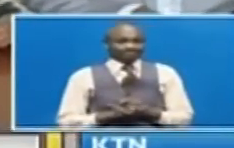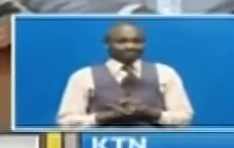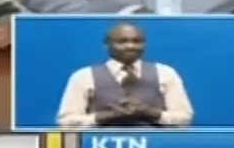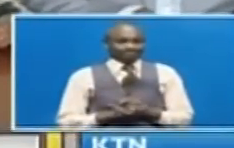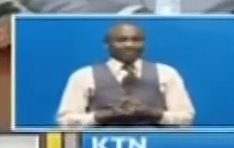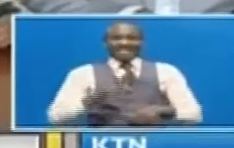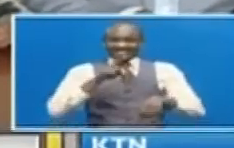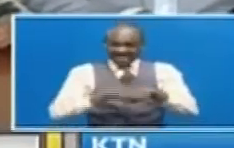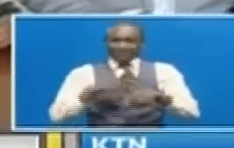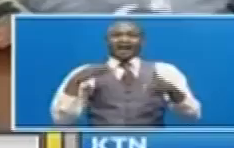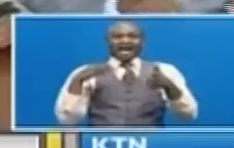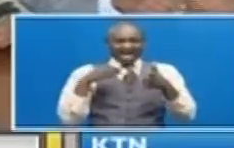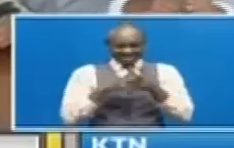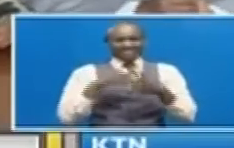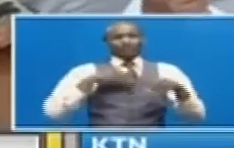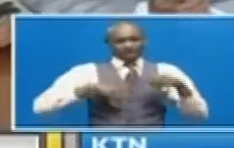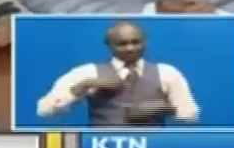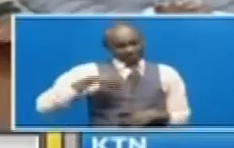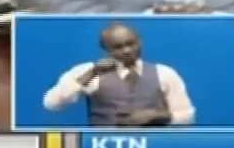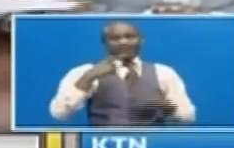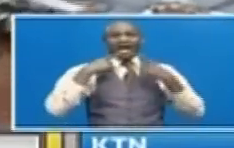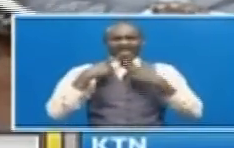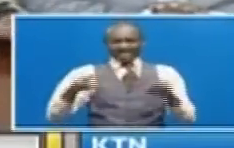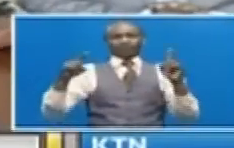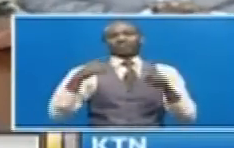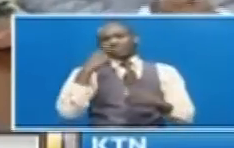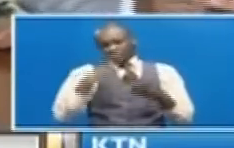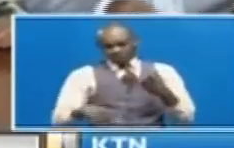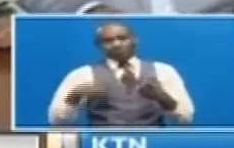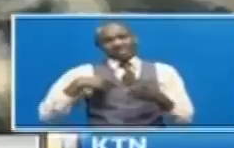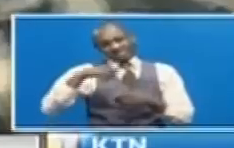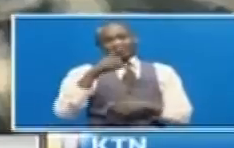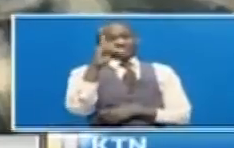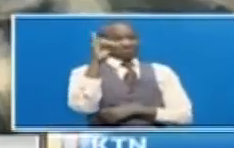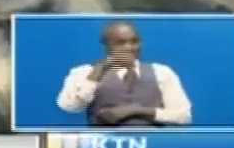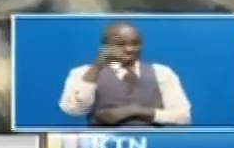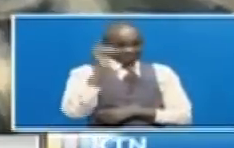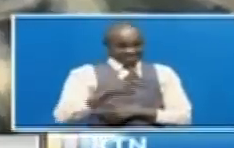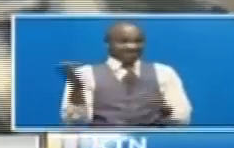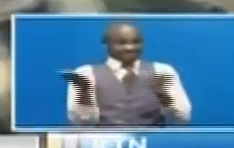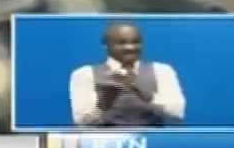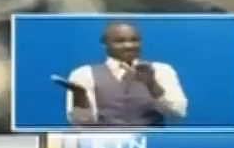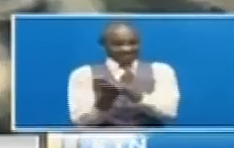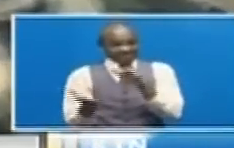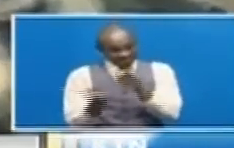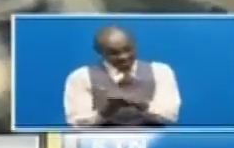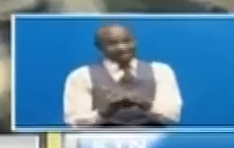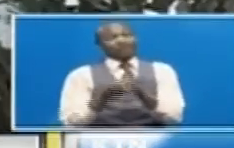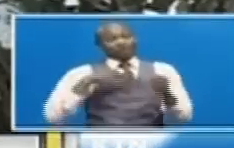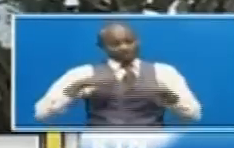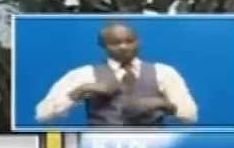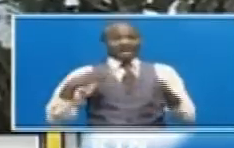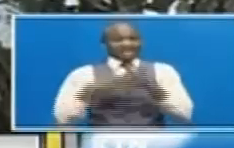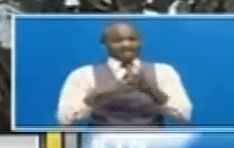When the Ethics and Anti-Corruption Commission announced it would be forwarding to the Director of Public Prosecutions corruption files